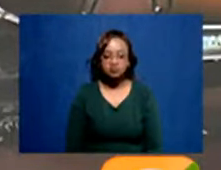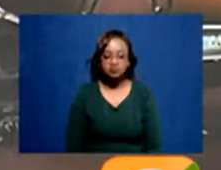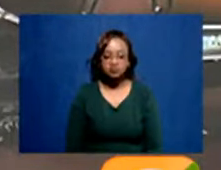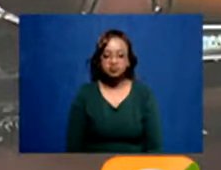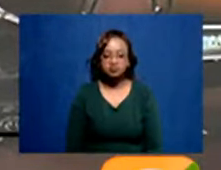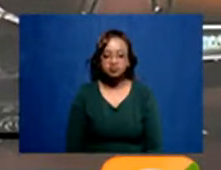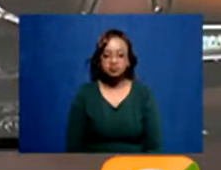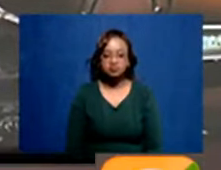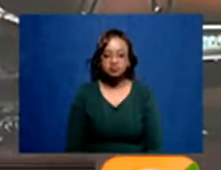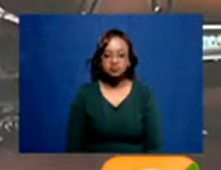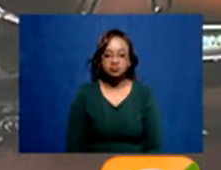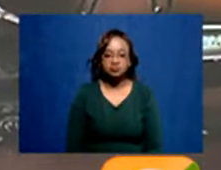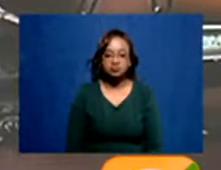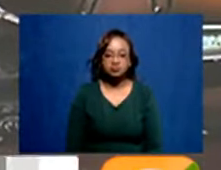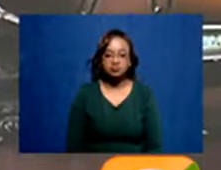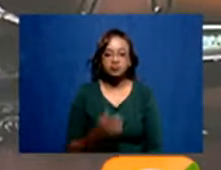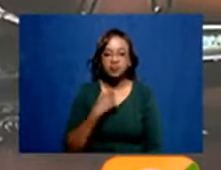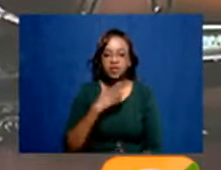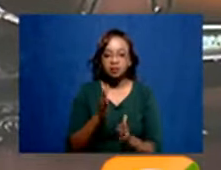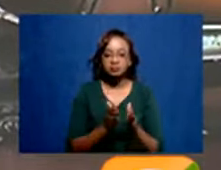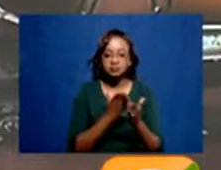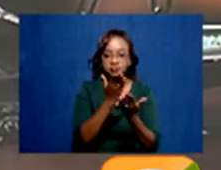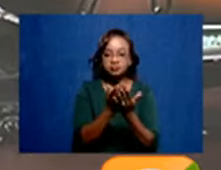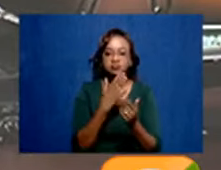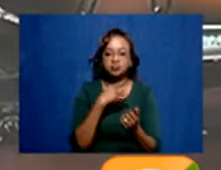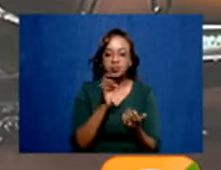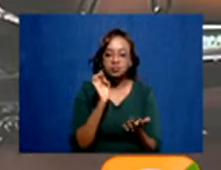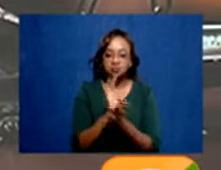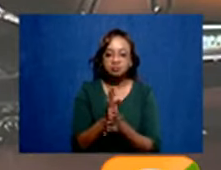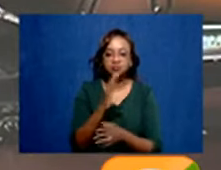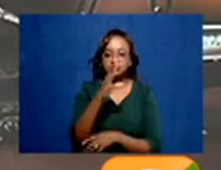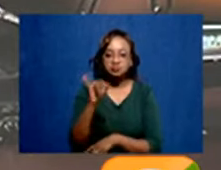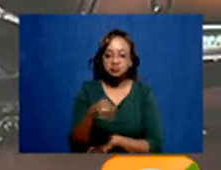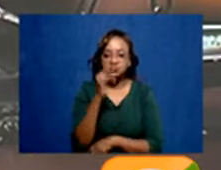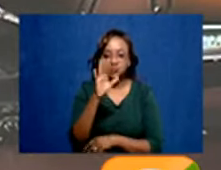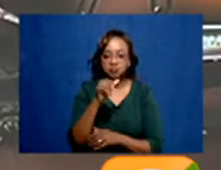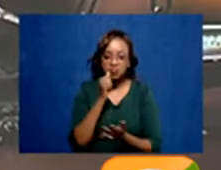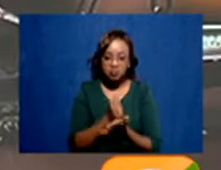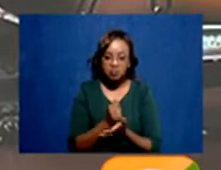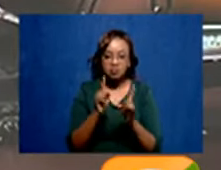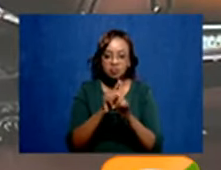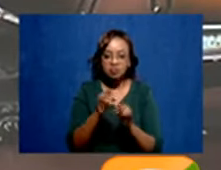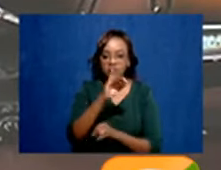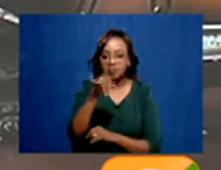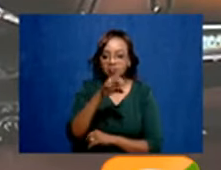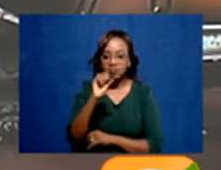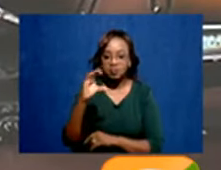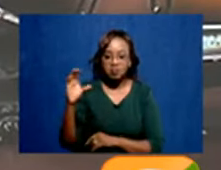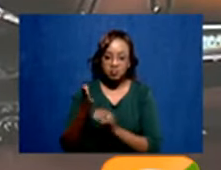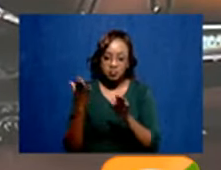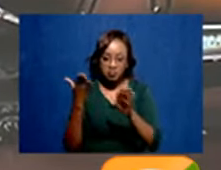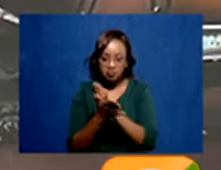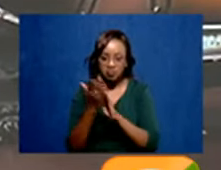A petition seeking to remove Chief Justice Martha Koome from office has been filed with the Judicial Service Commission. The petitioner, Michael